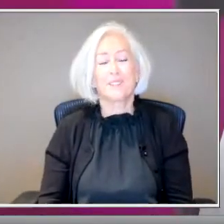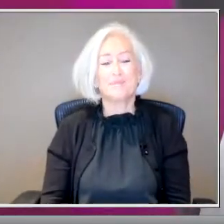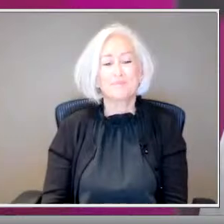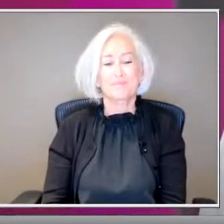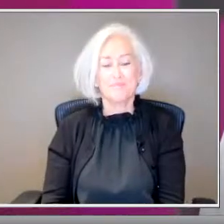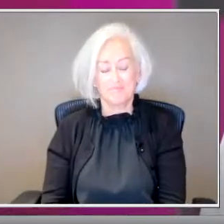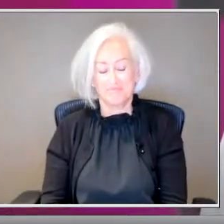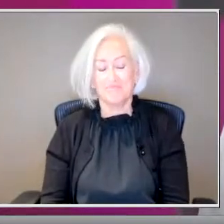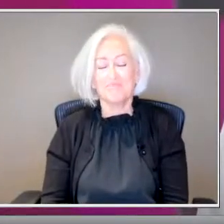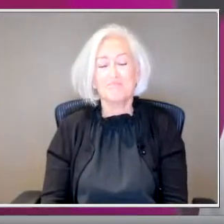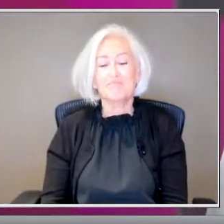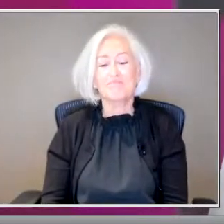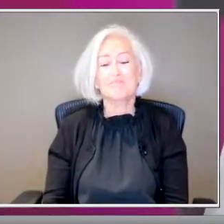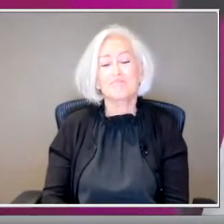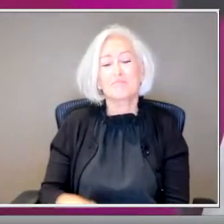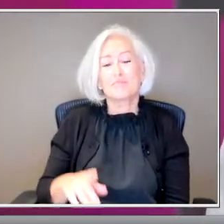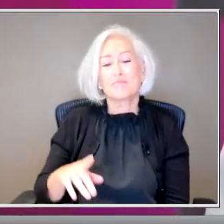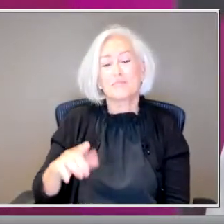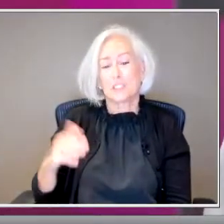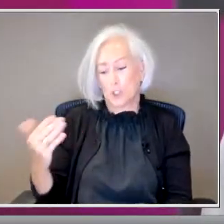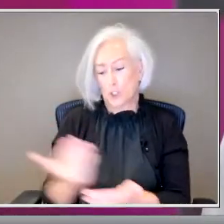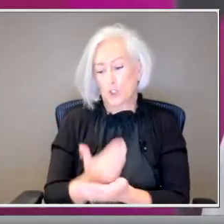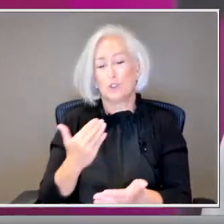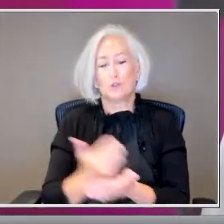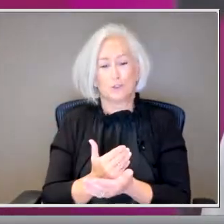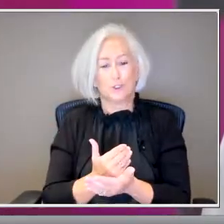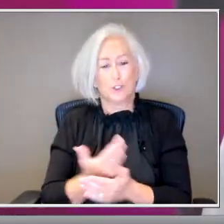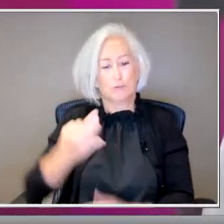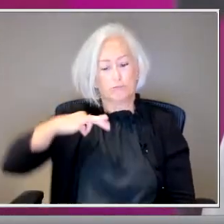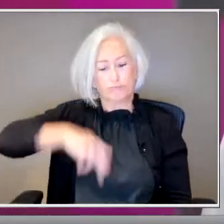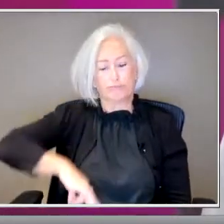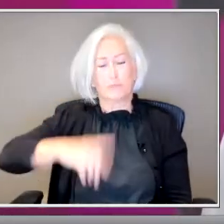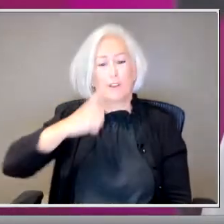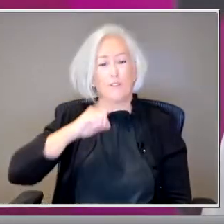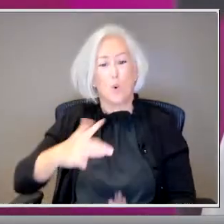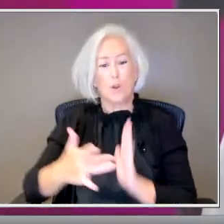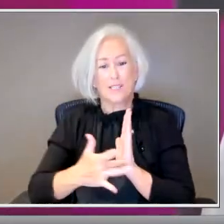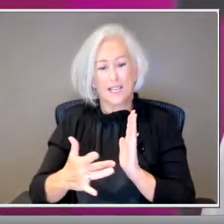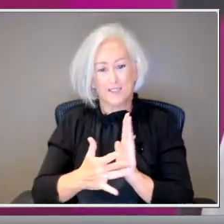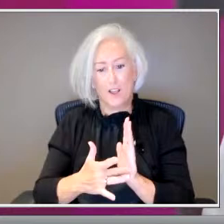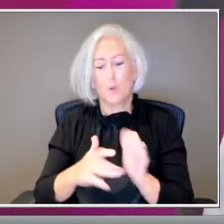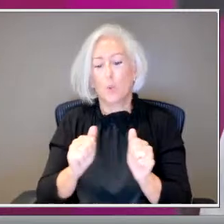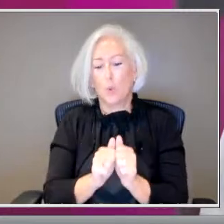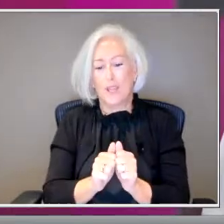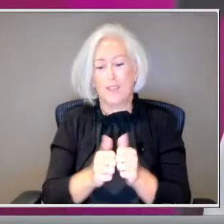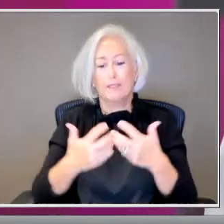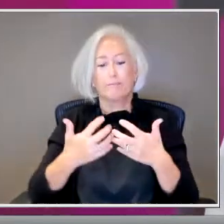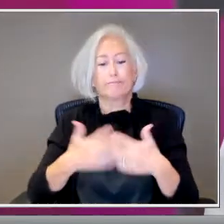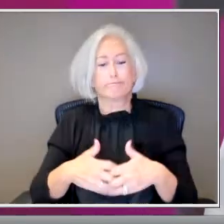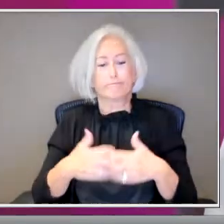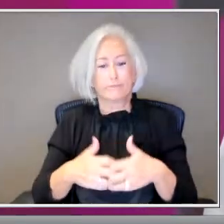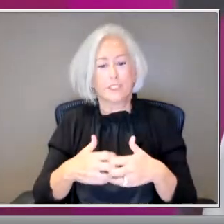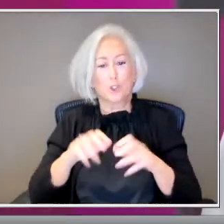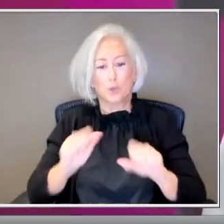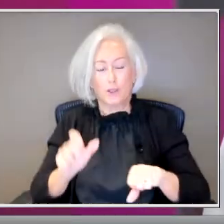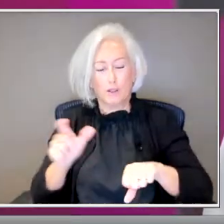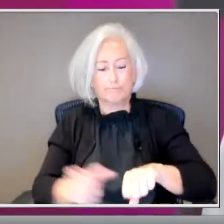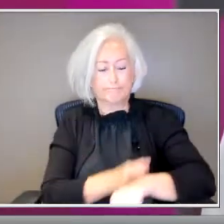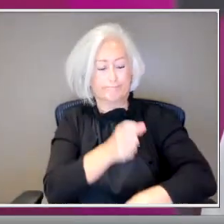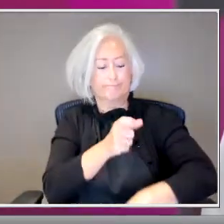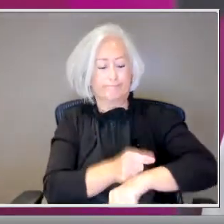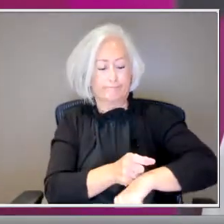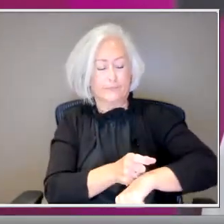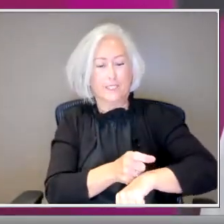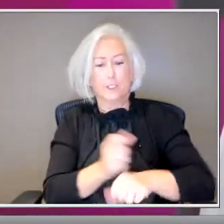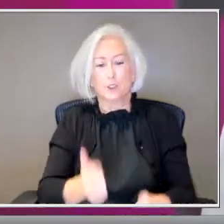Absolutely. I think this is a new advent in technology we have with the wearable devices, and it's led to earlier detection of rhythms that